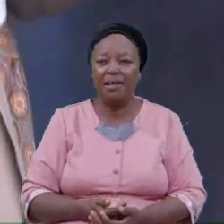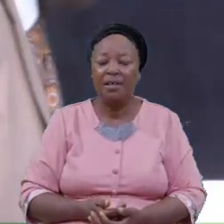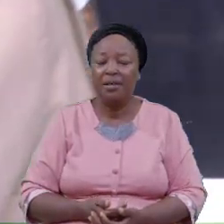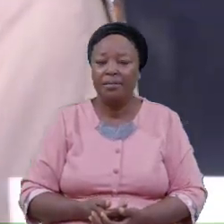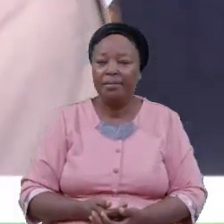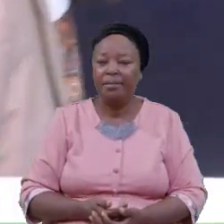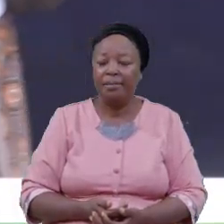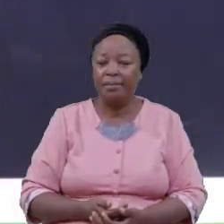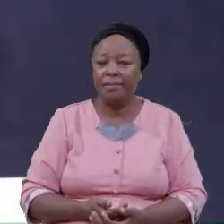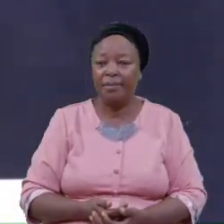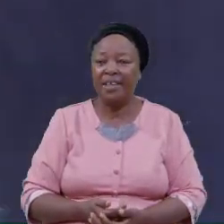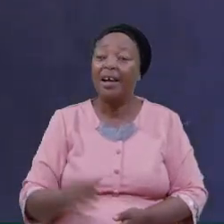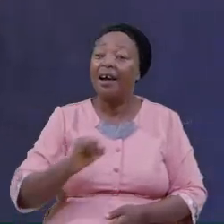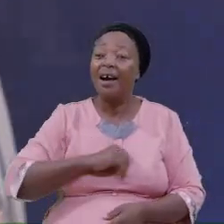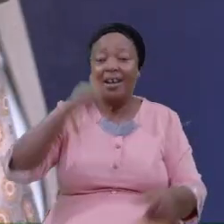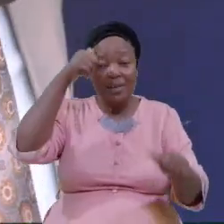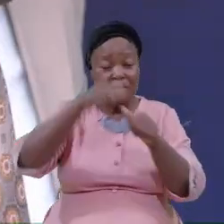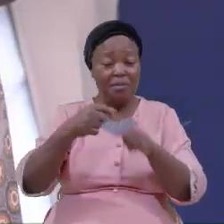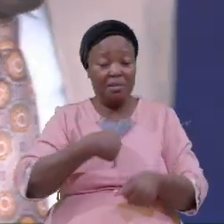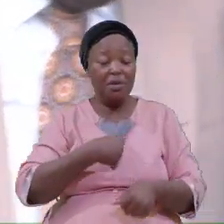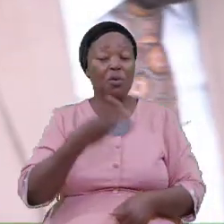I remember I was born again,